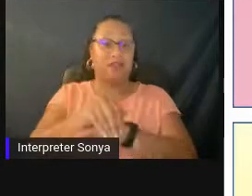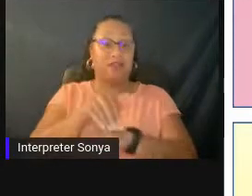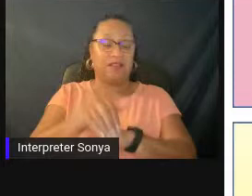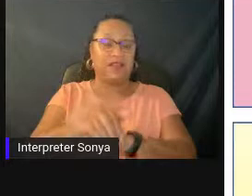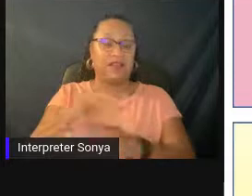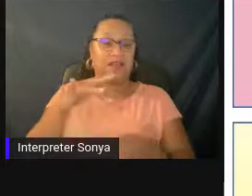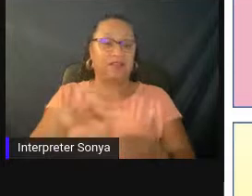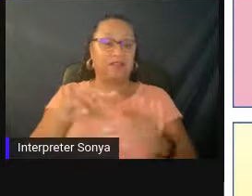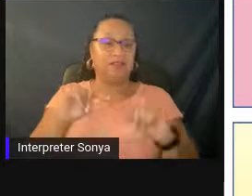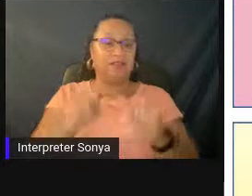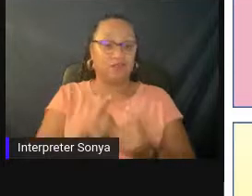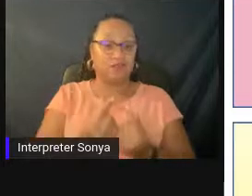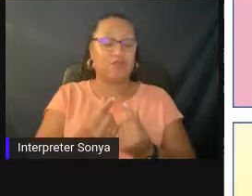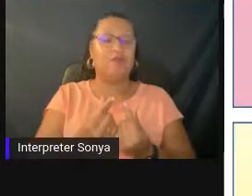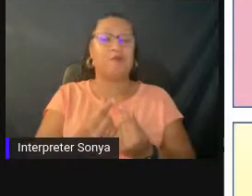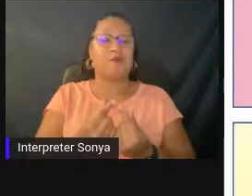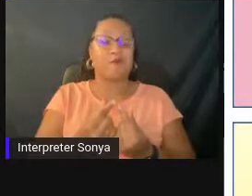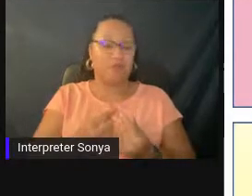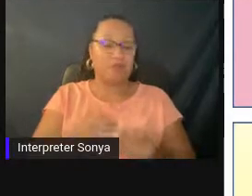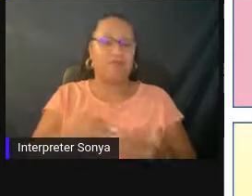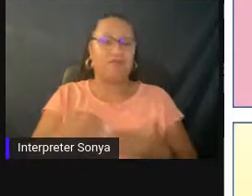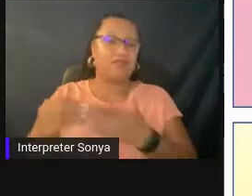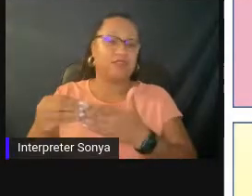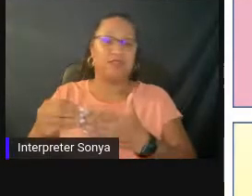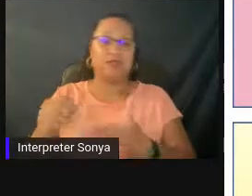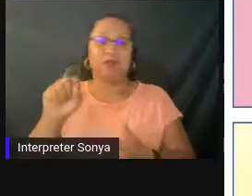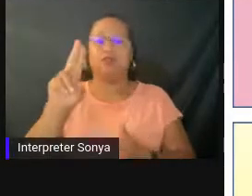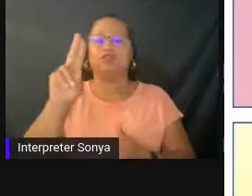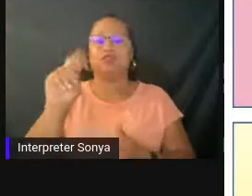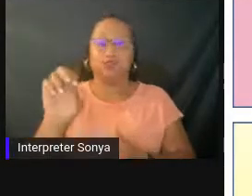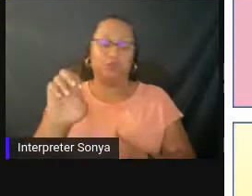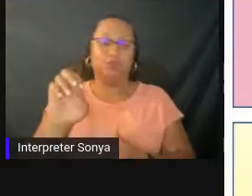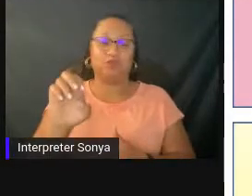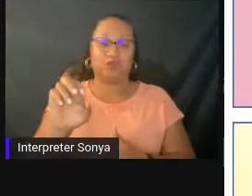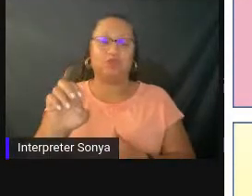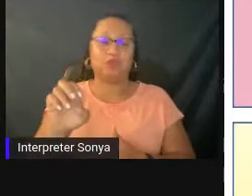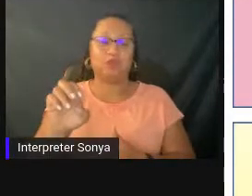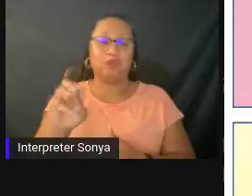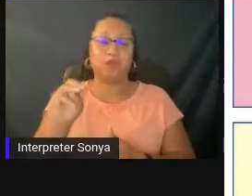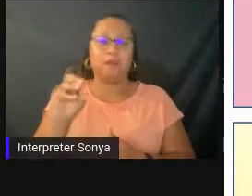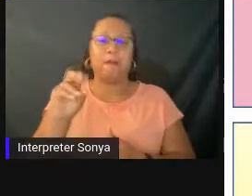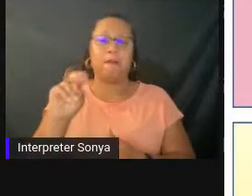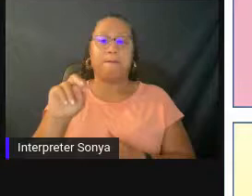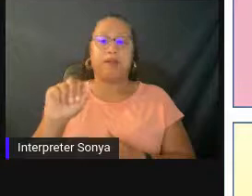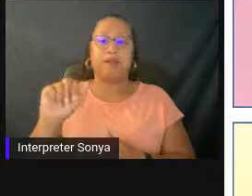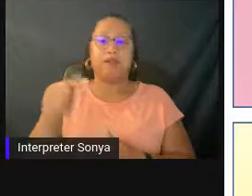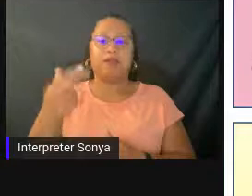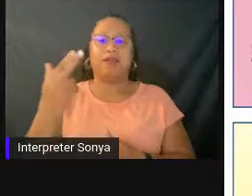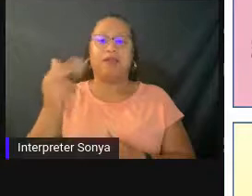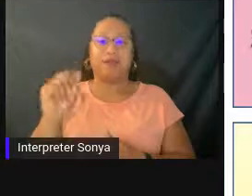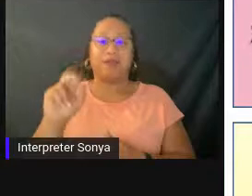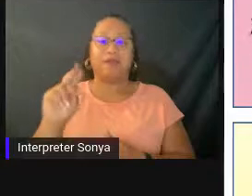popping, facilitated by practitioner Sue Monahan.